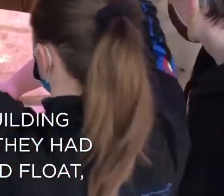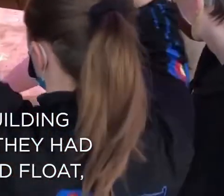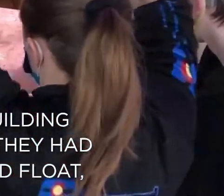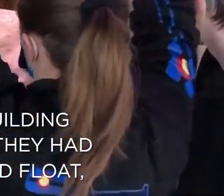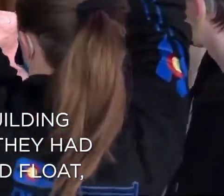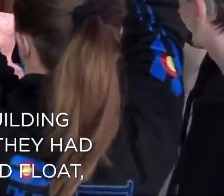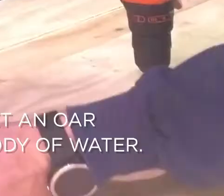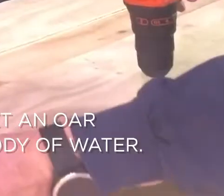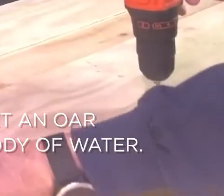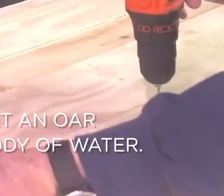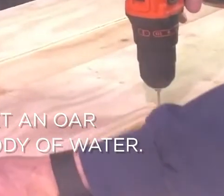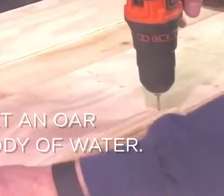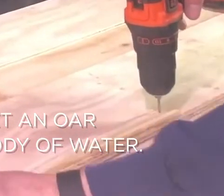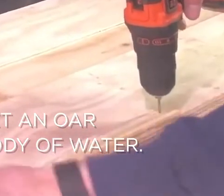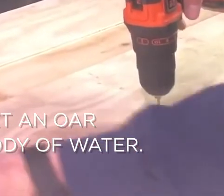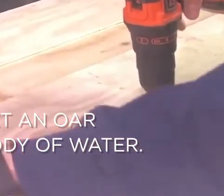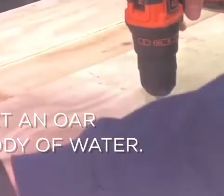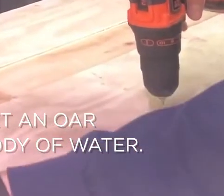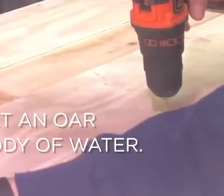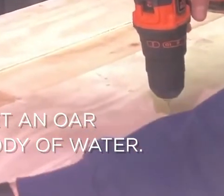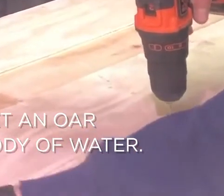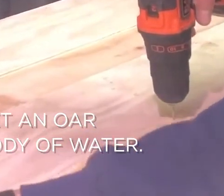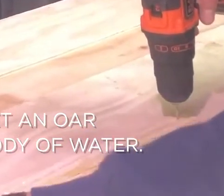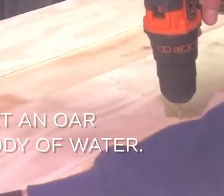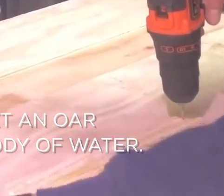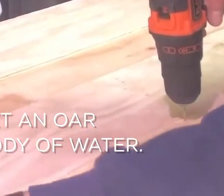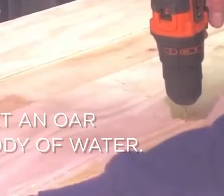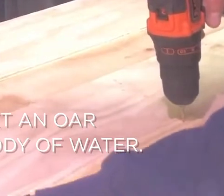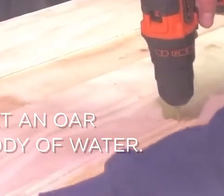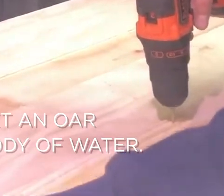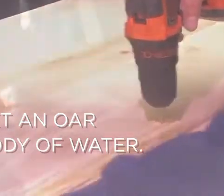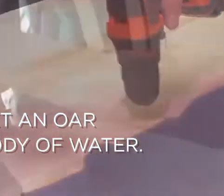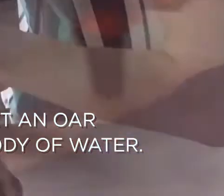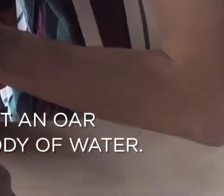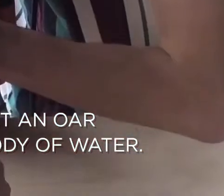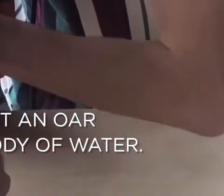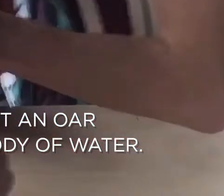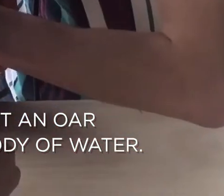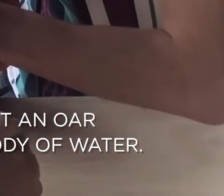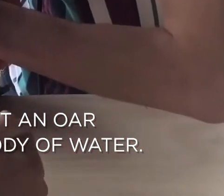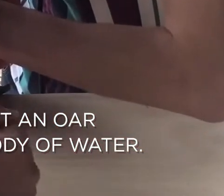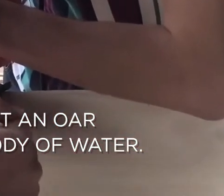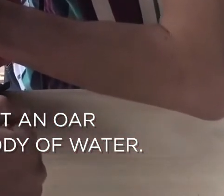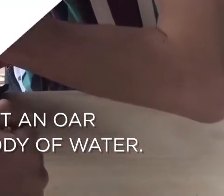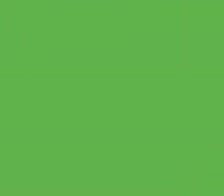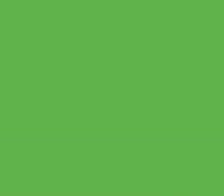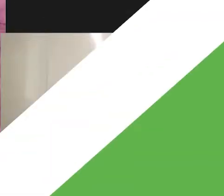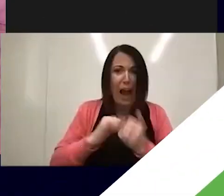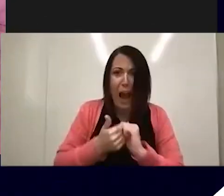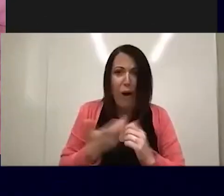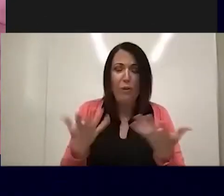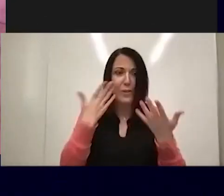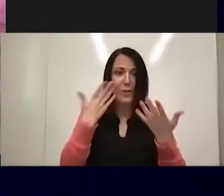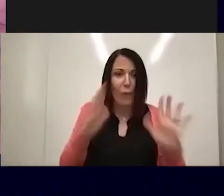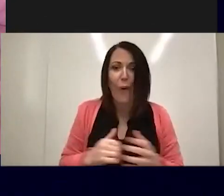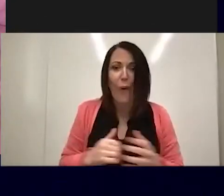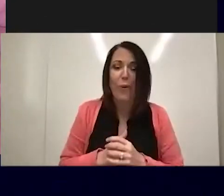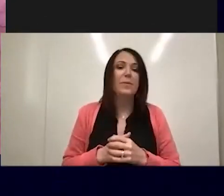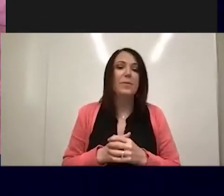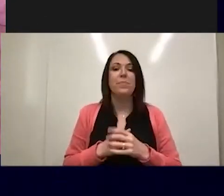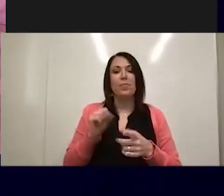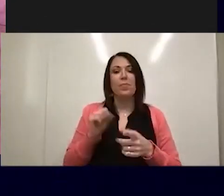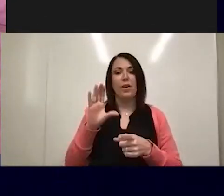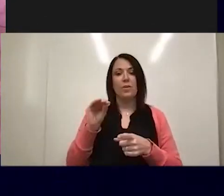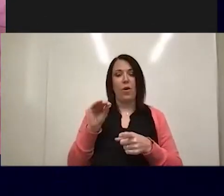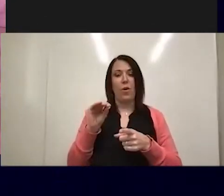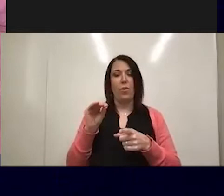Hands on Deck would float and give everybody a chance to get an oar in hand and find their stroke on a real body of water. Okay, this is what we're going to be riding